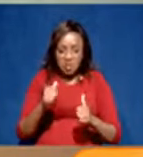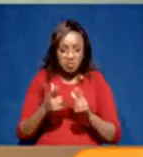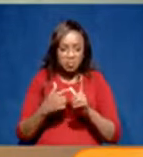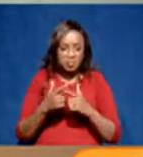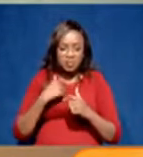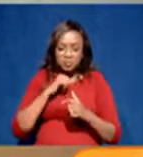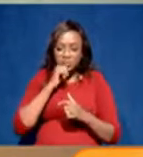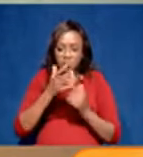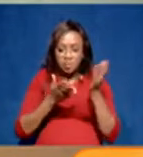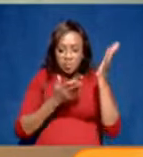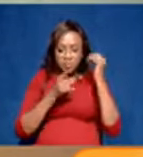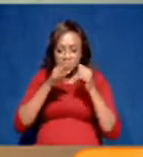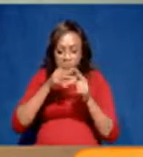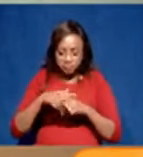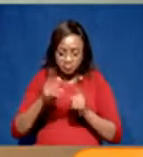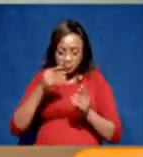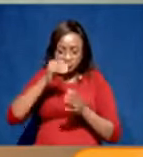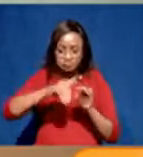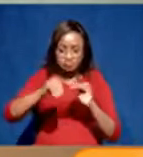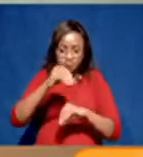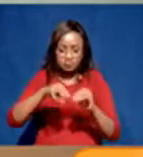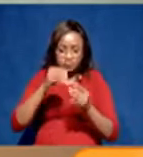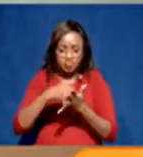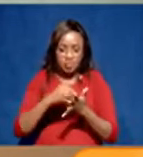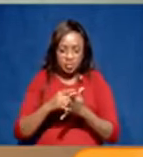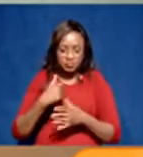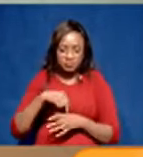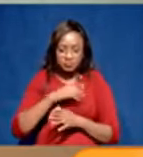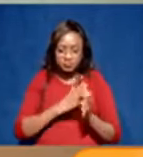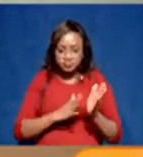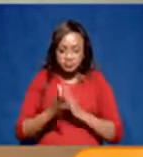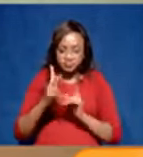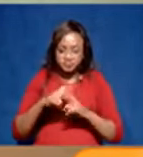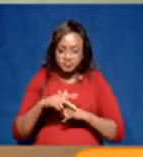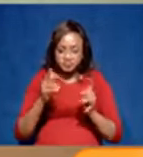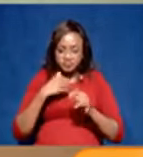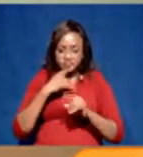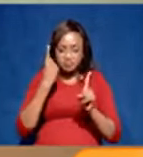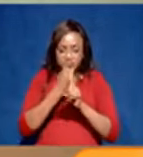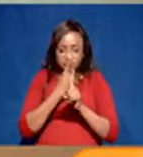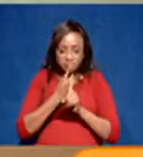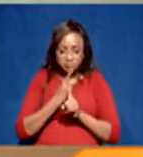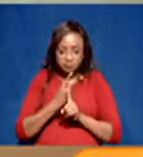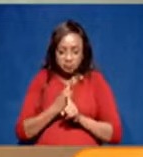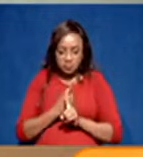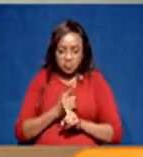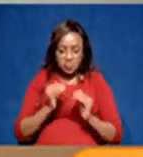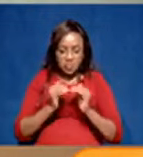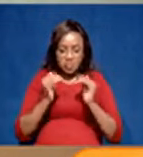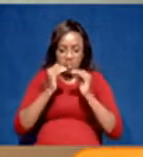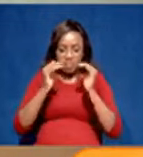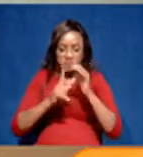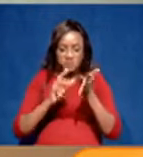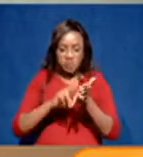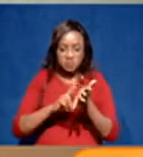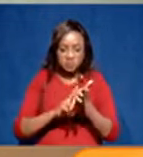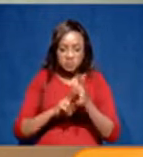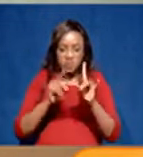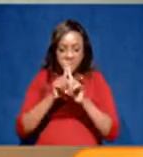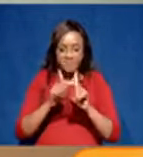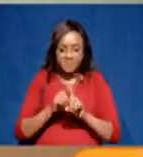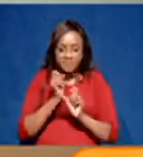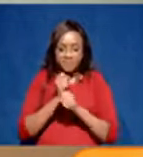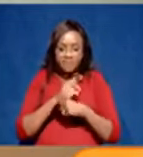start your payments. So we are going to have various points of registration at different service levels. We are going to enable or make it